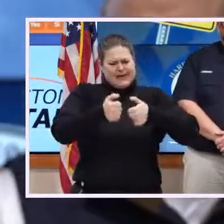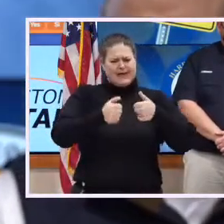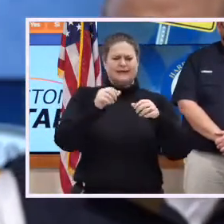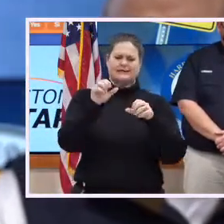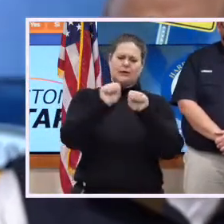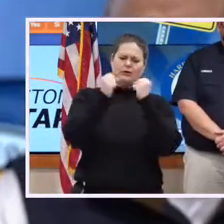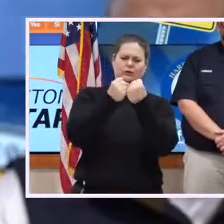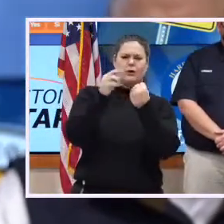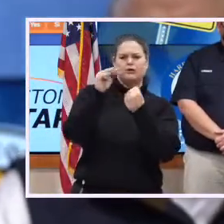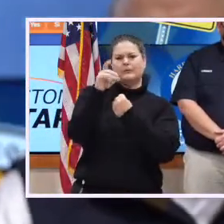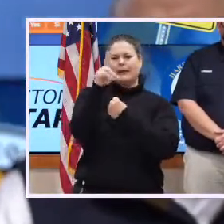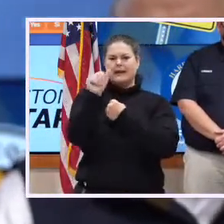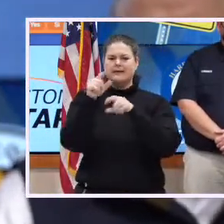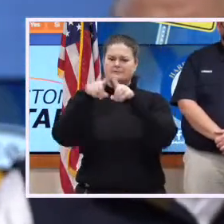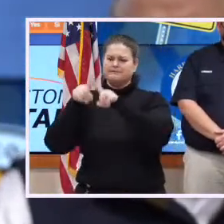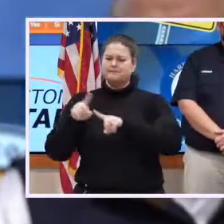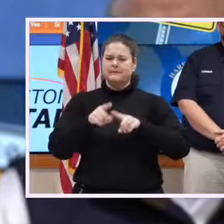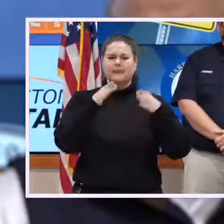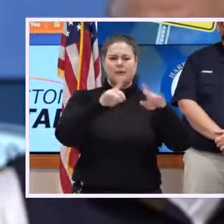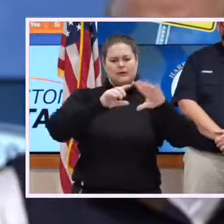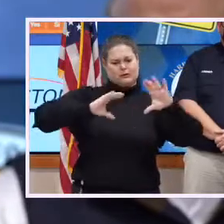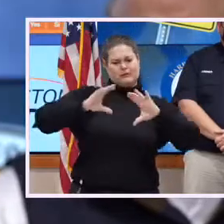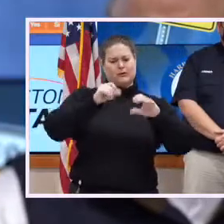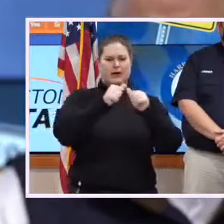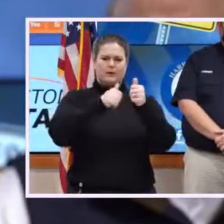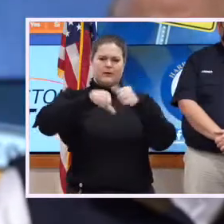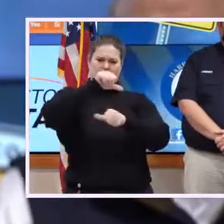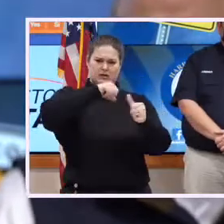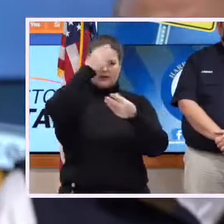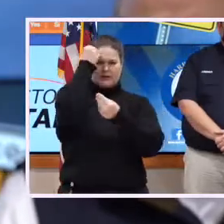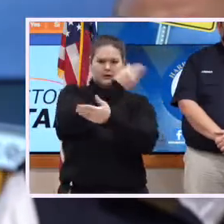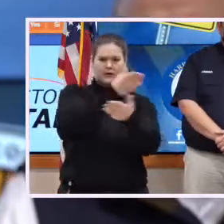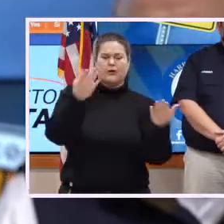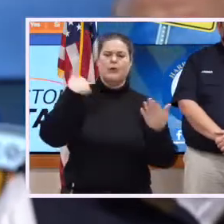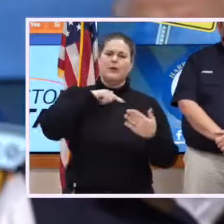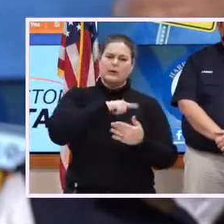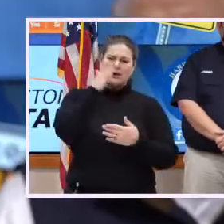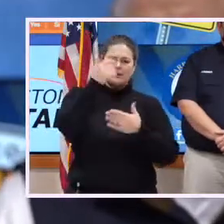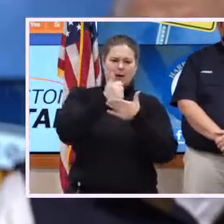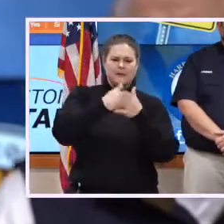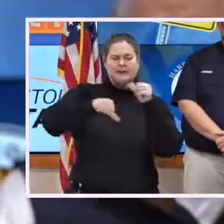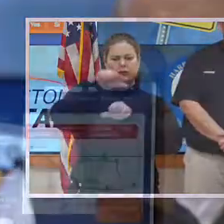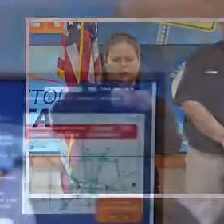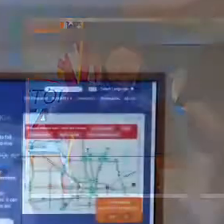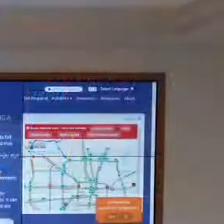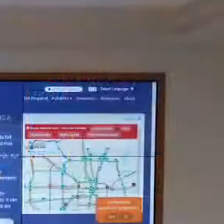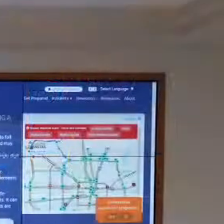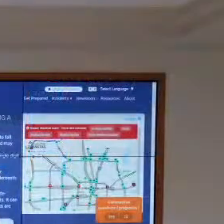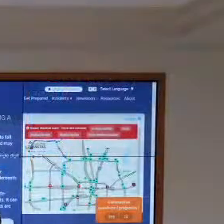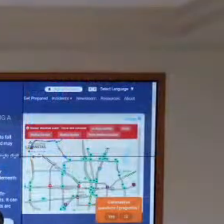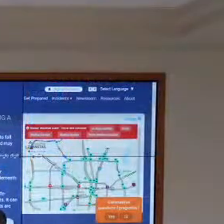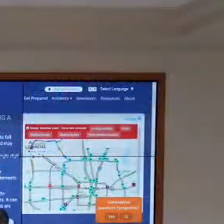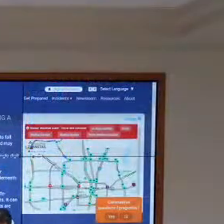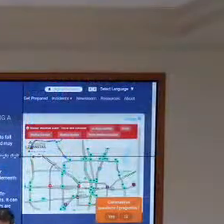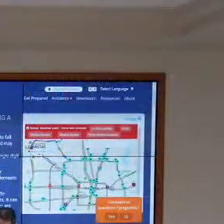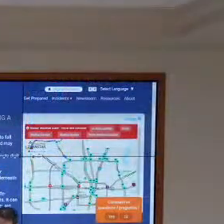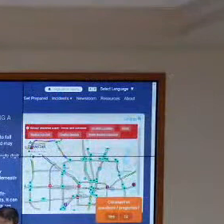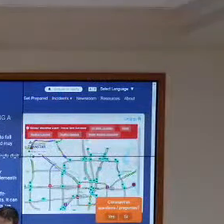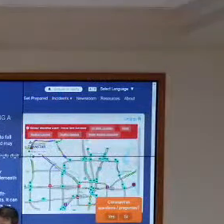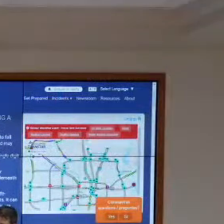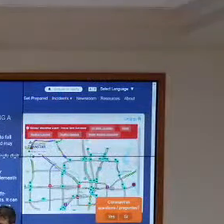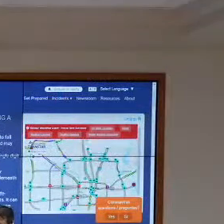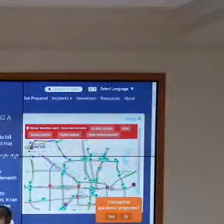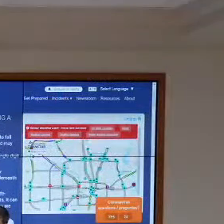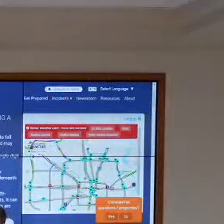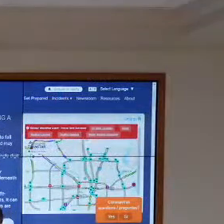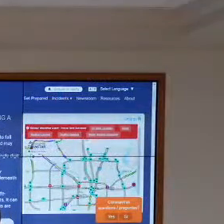carbon monoxide poisoning, the incident within the incident, and we will get through this. Thank you. Thank you. Jeff Bubbles.